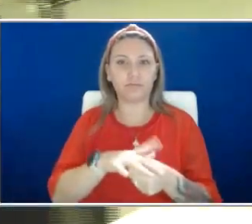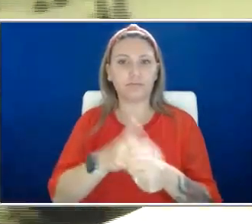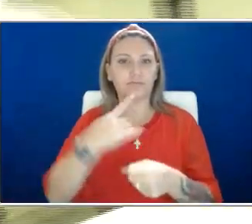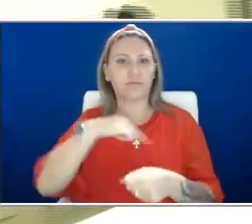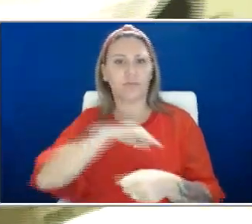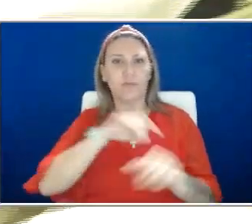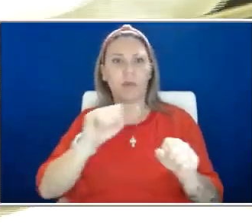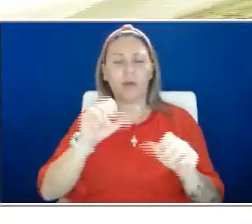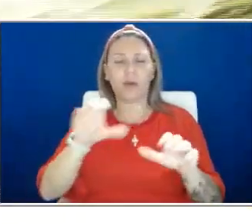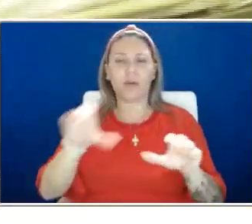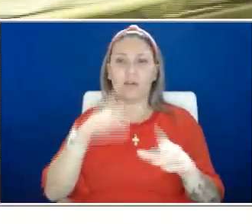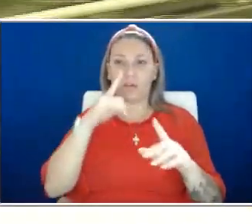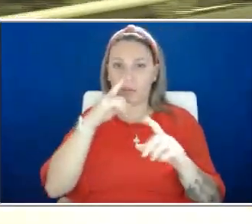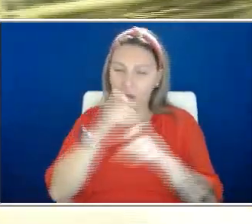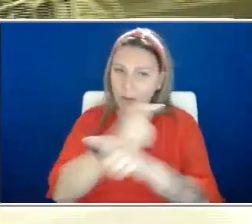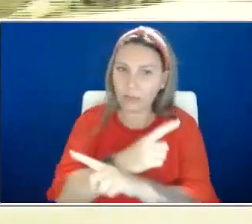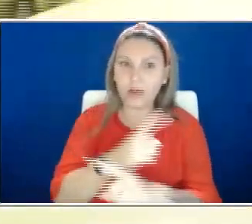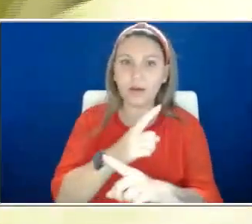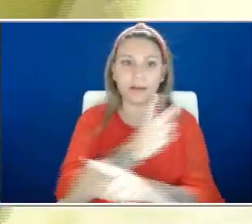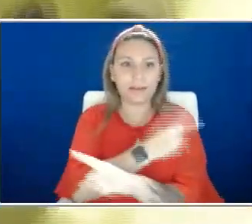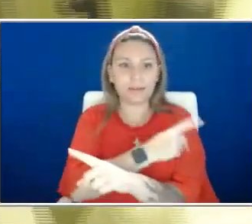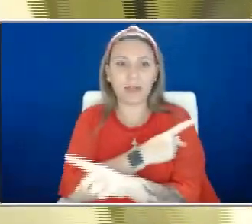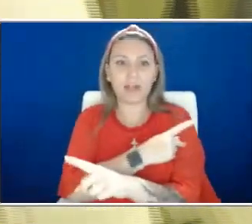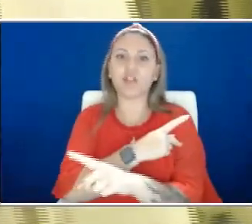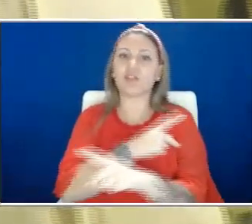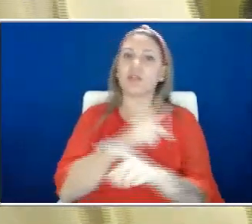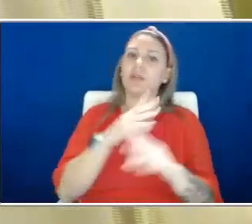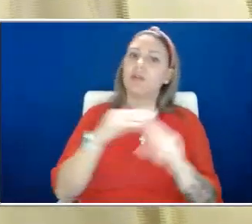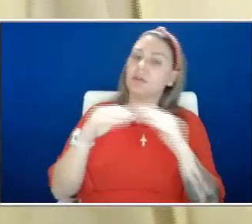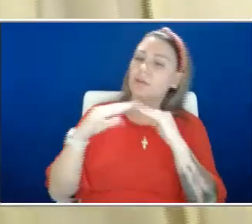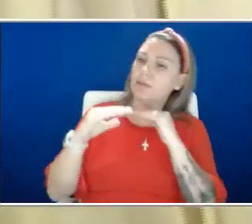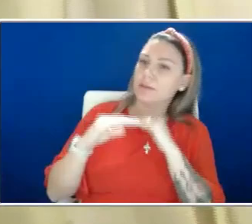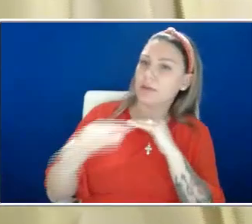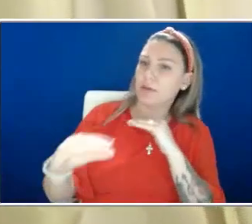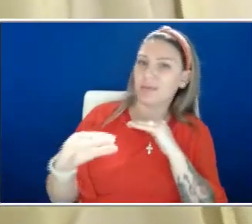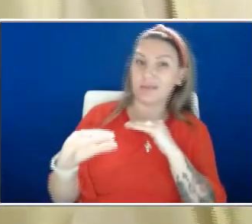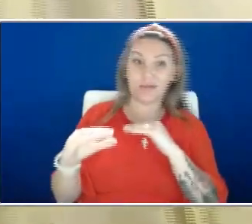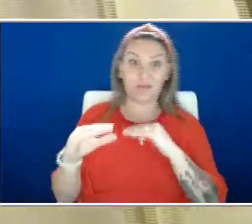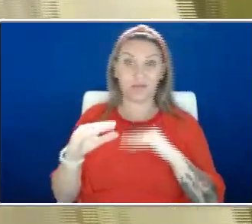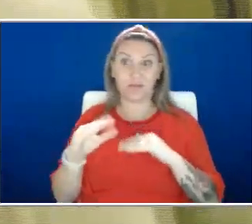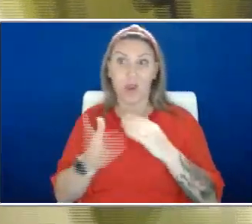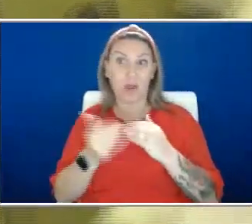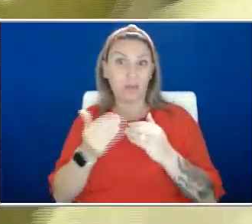complicated patients. We can do stabilization of almost anything in here